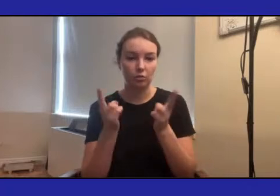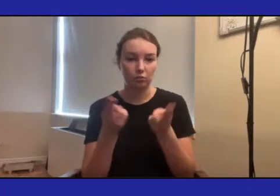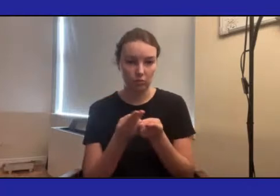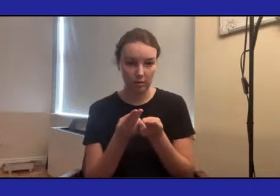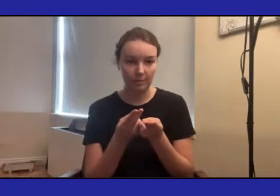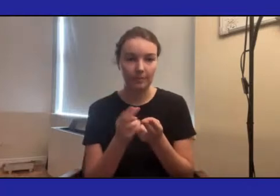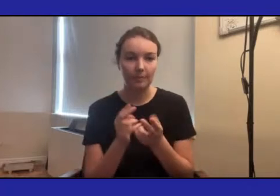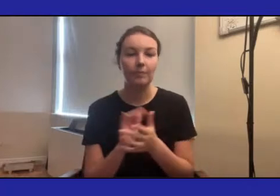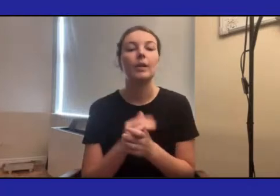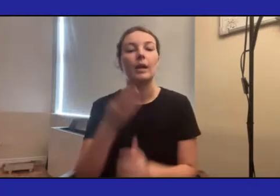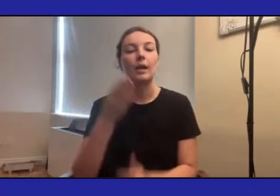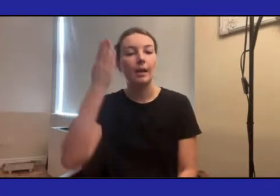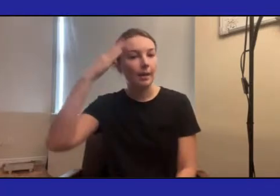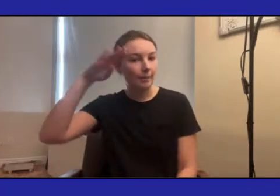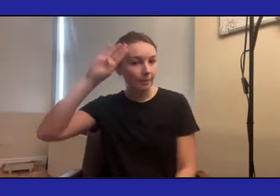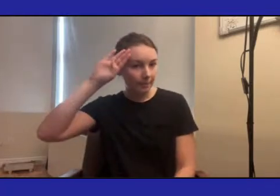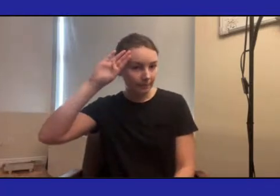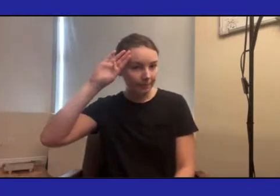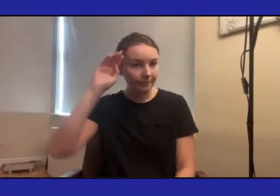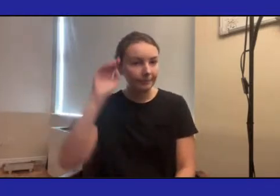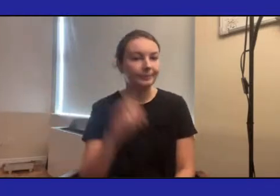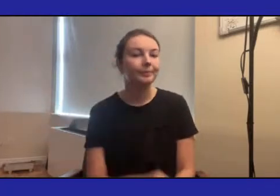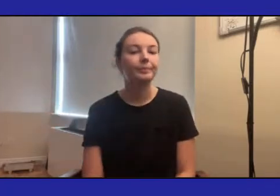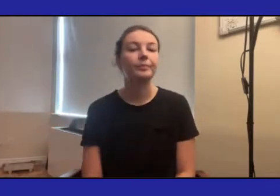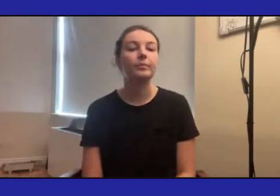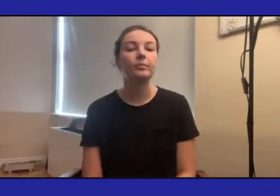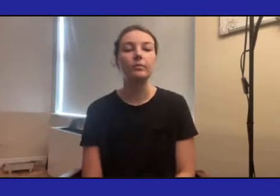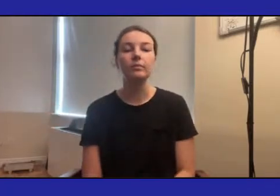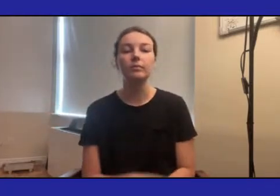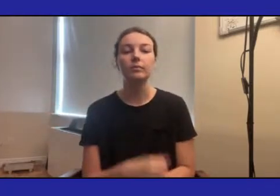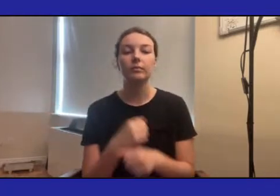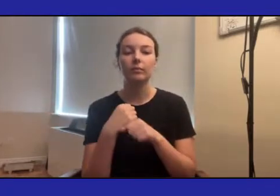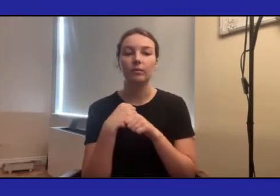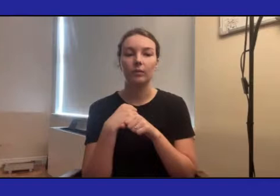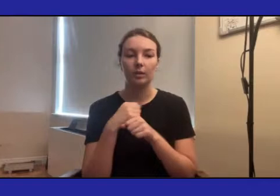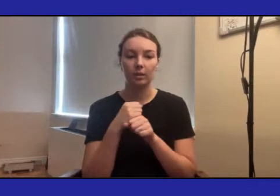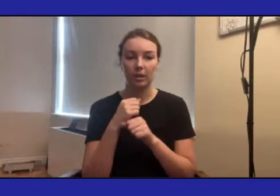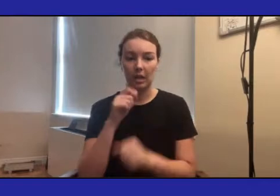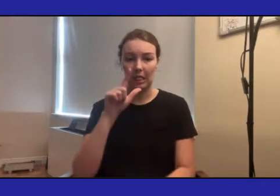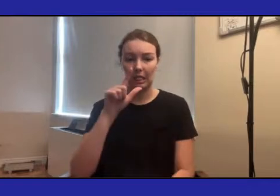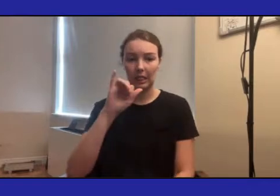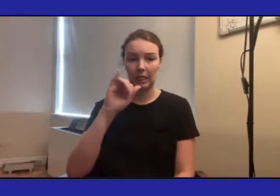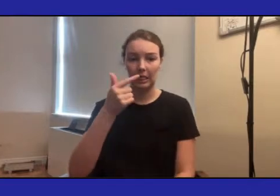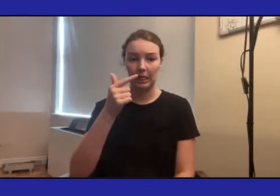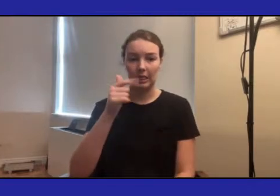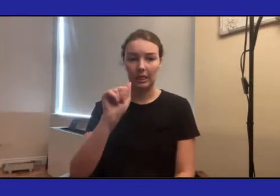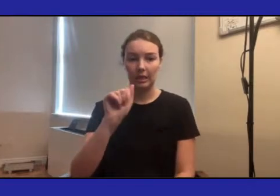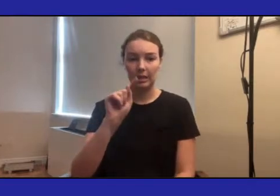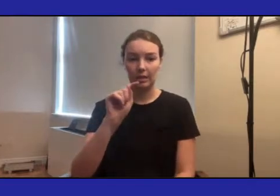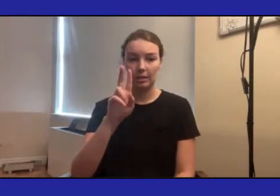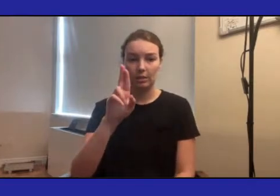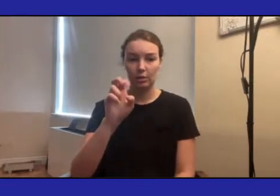Hospital to create a ligature-resistant environment for a contract amount of